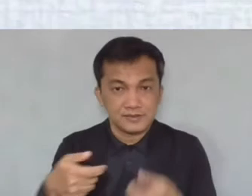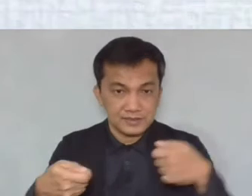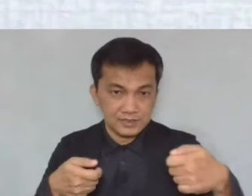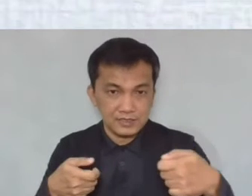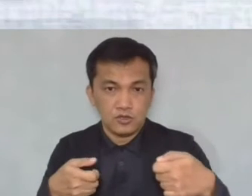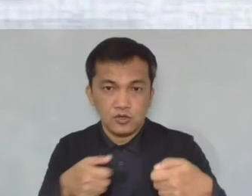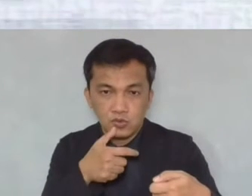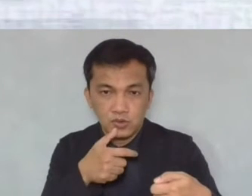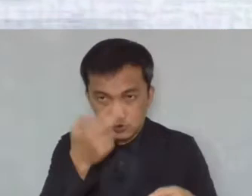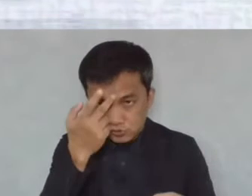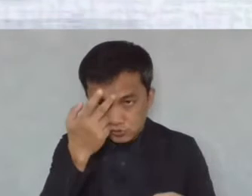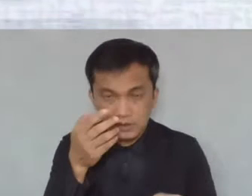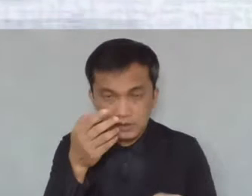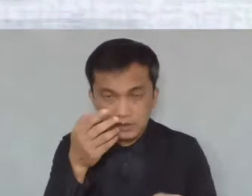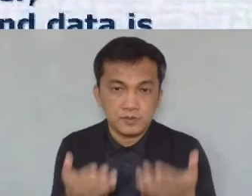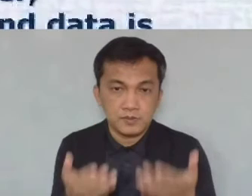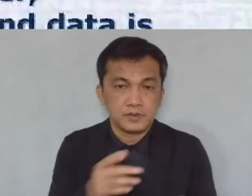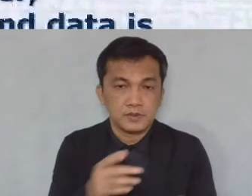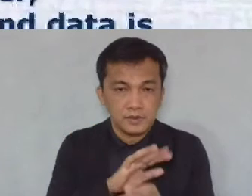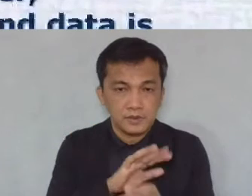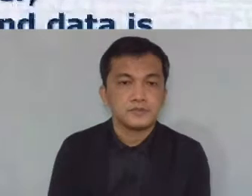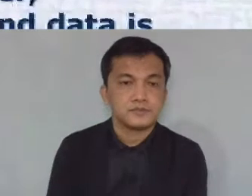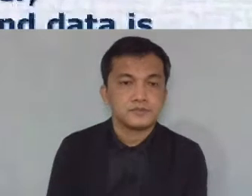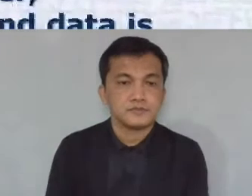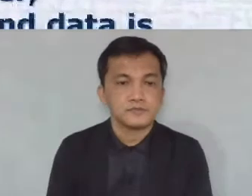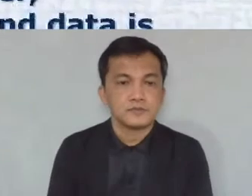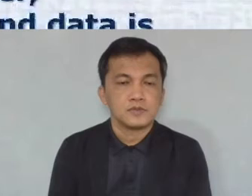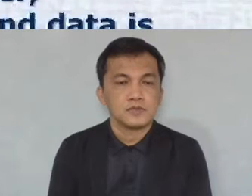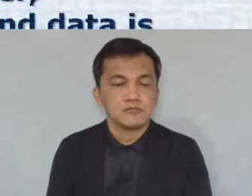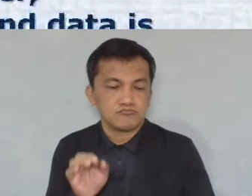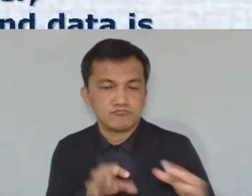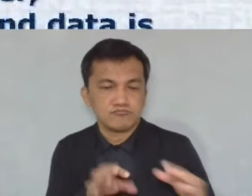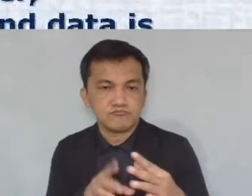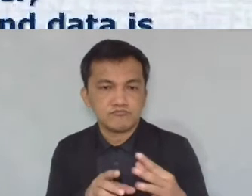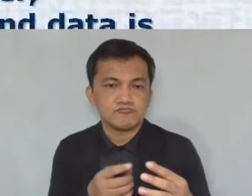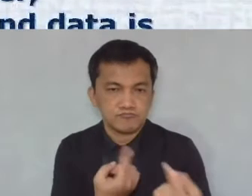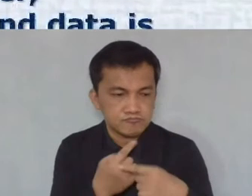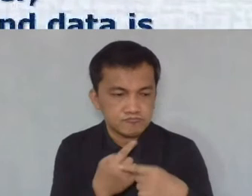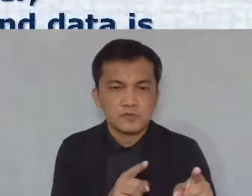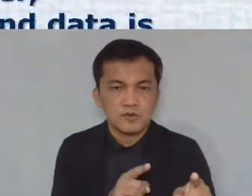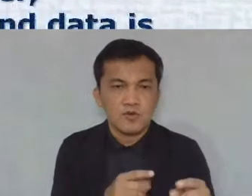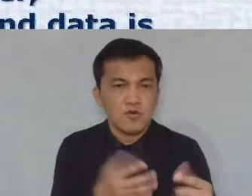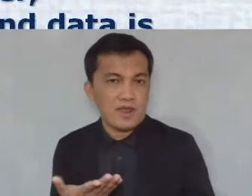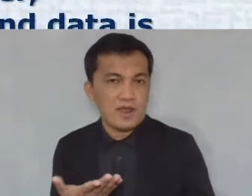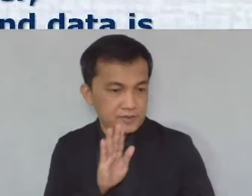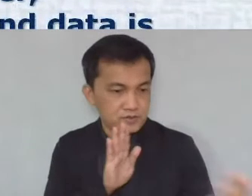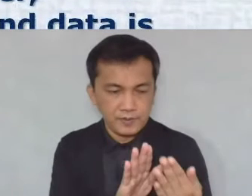suspected and probable. 4. Interactive questions and answer. No face-to-face contact is